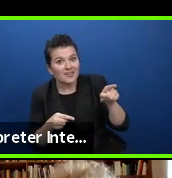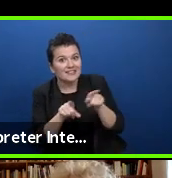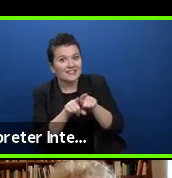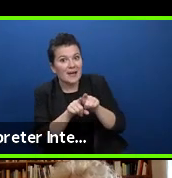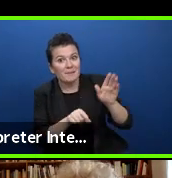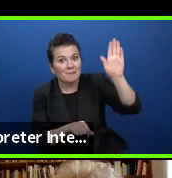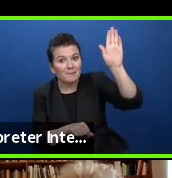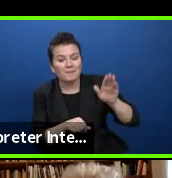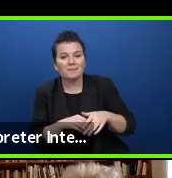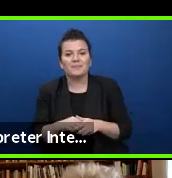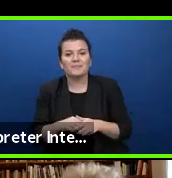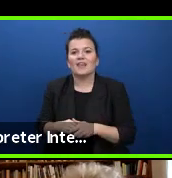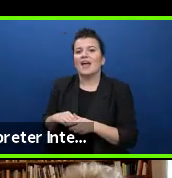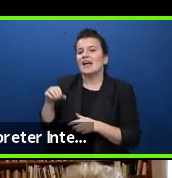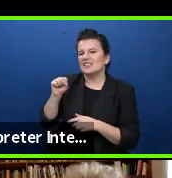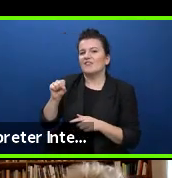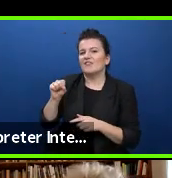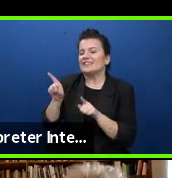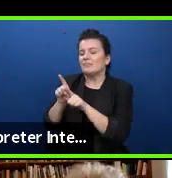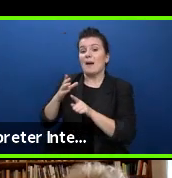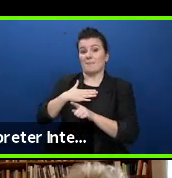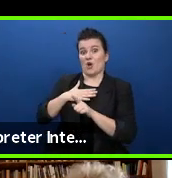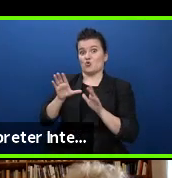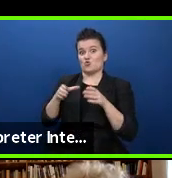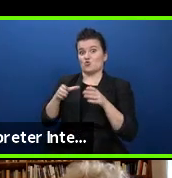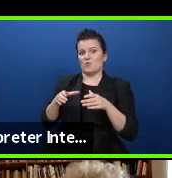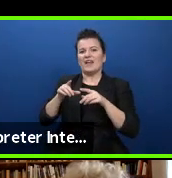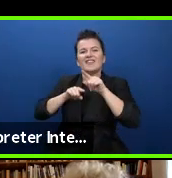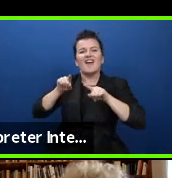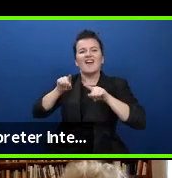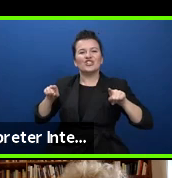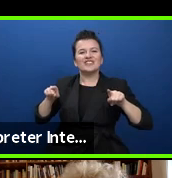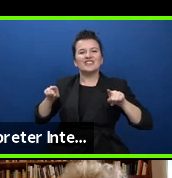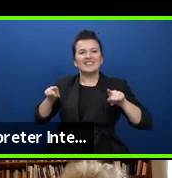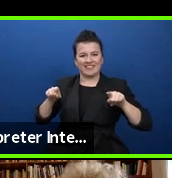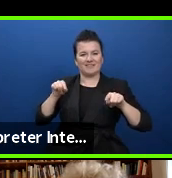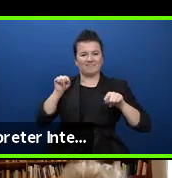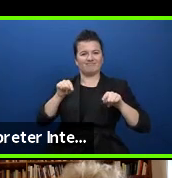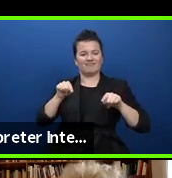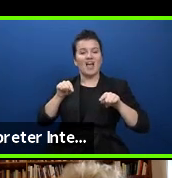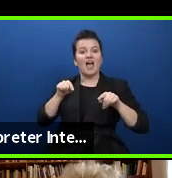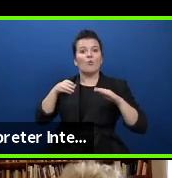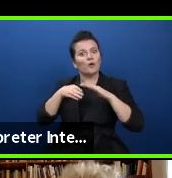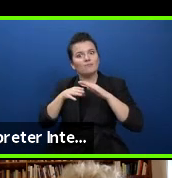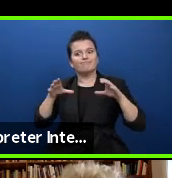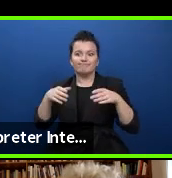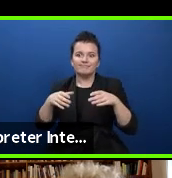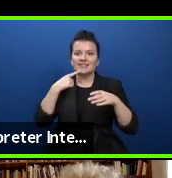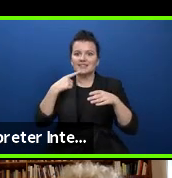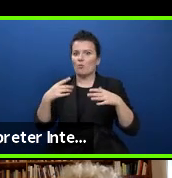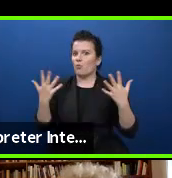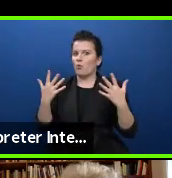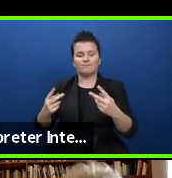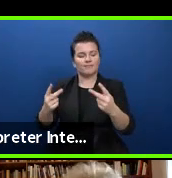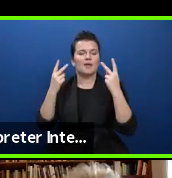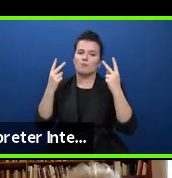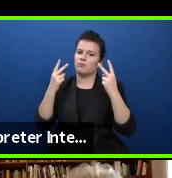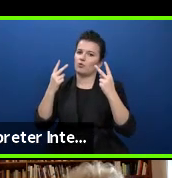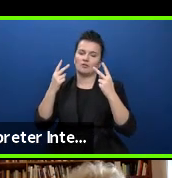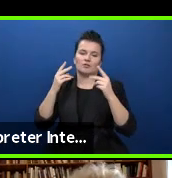diversity and access group, which was very crucial to say, we have to be able to travel. This is also made my